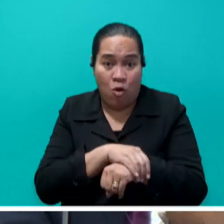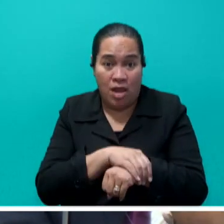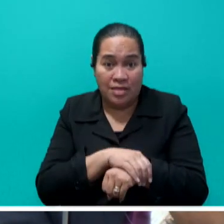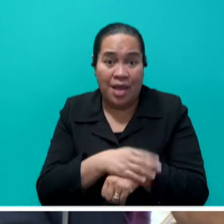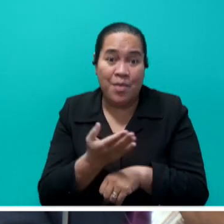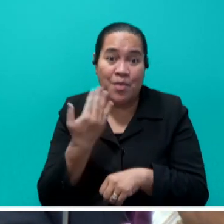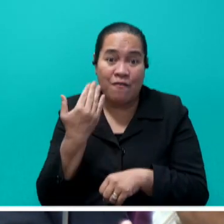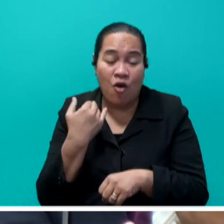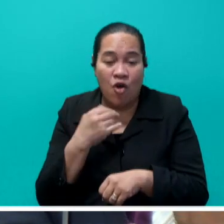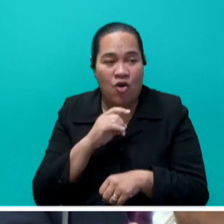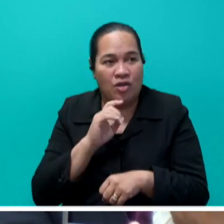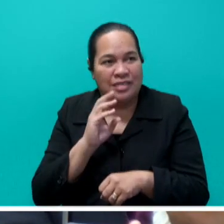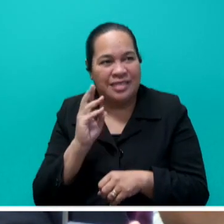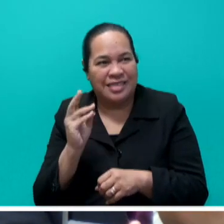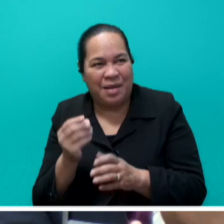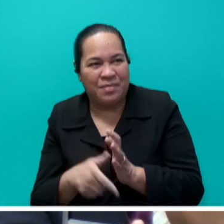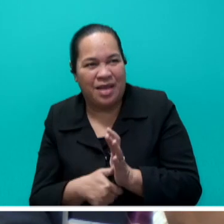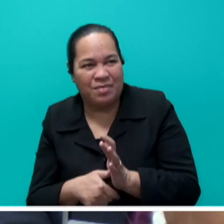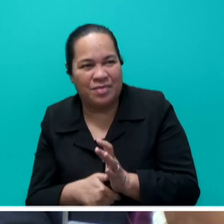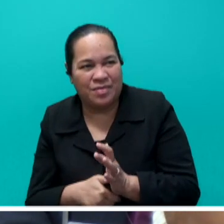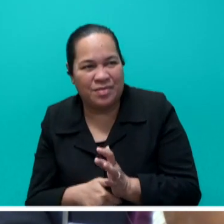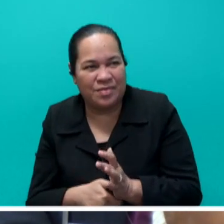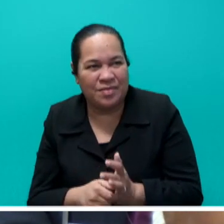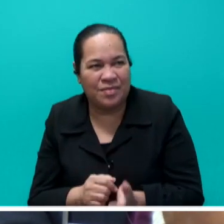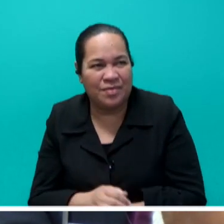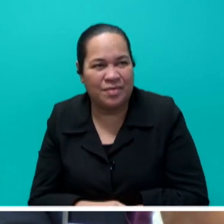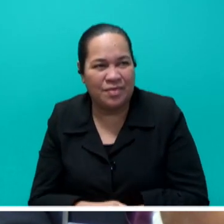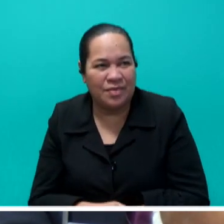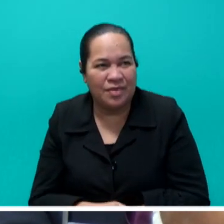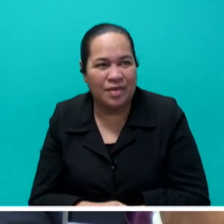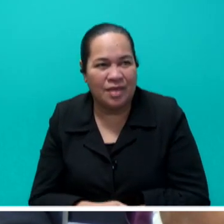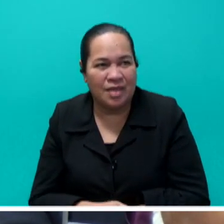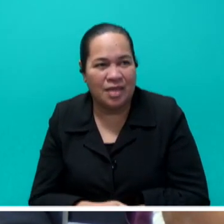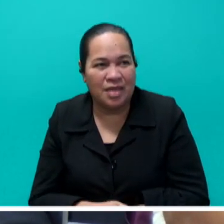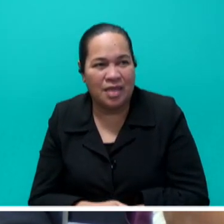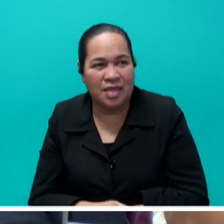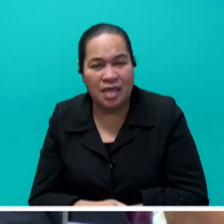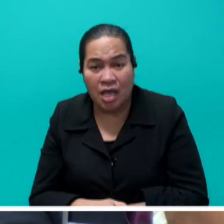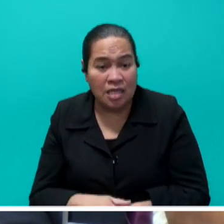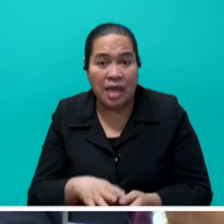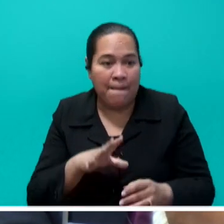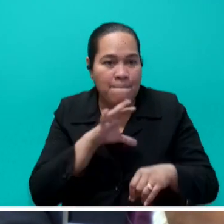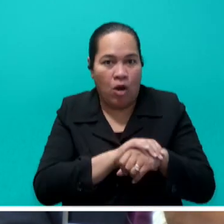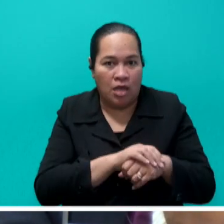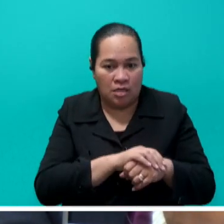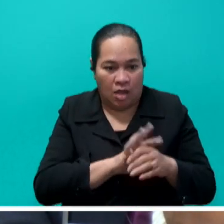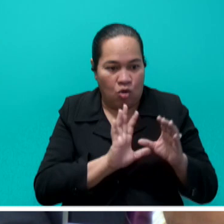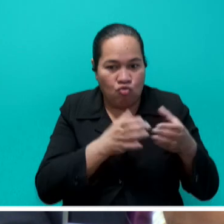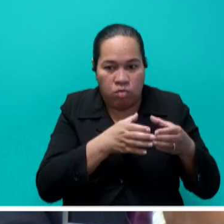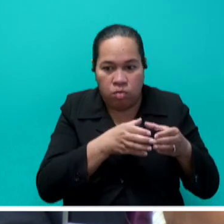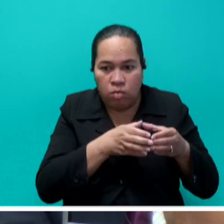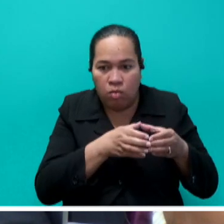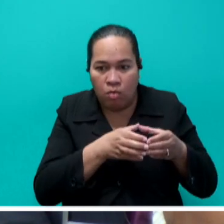the boats come around, they send a whole bunch of police officers together, these kids take them away until the